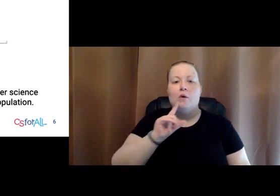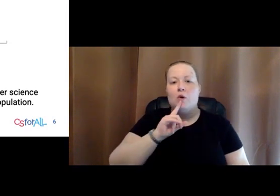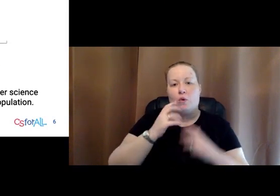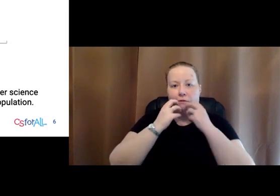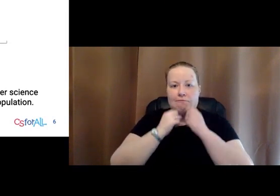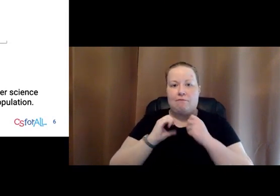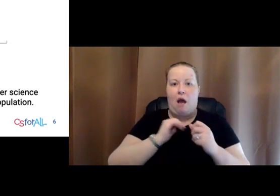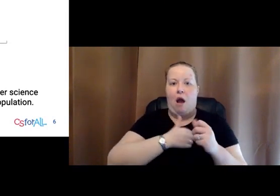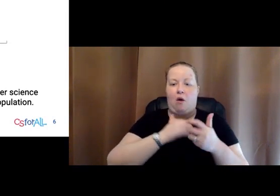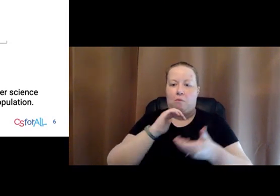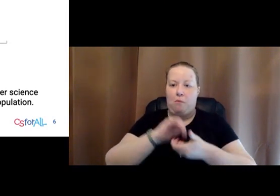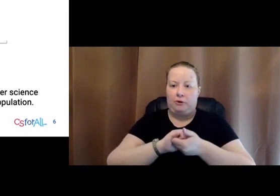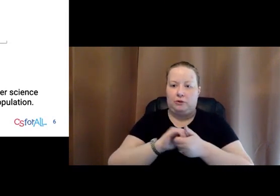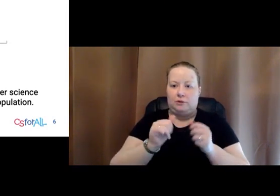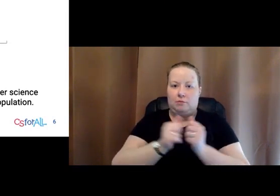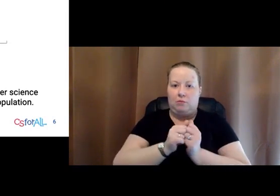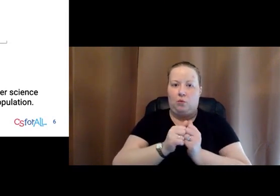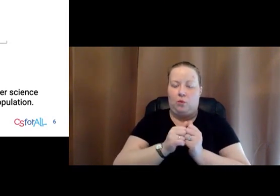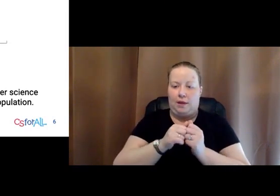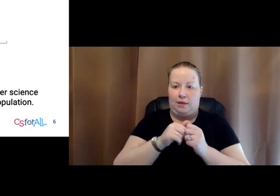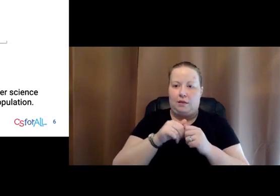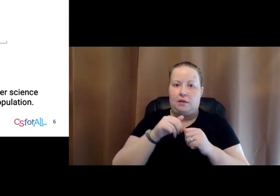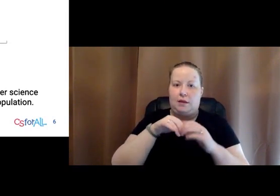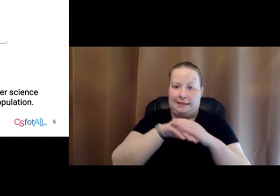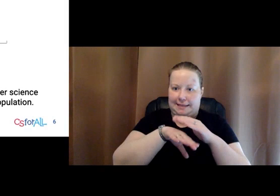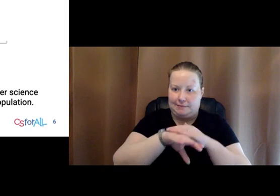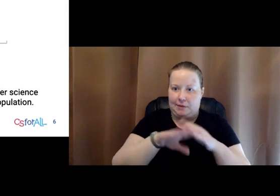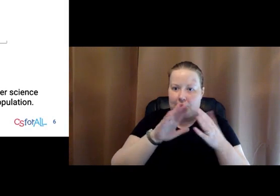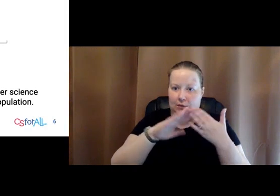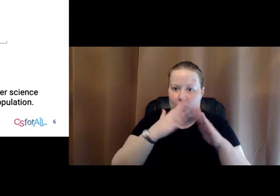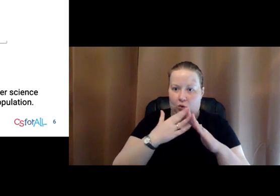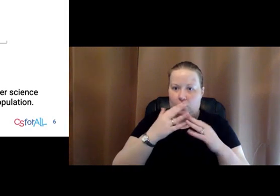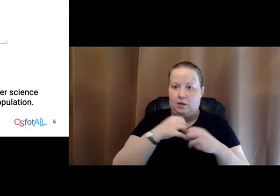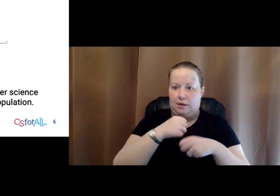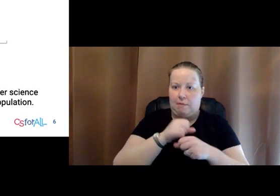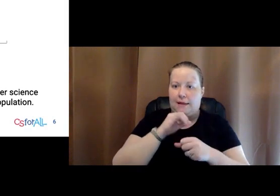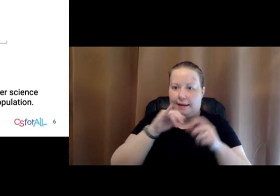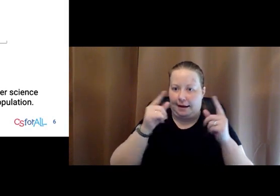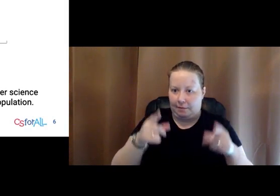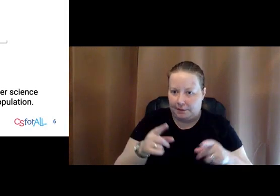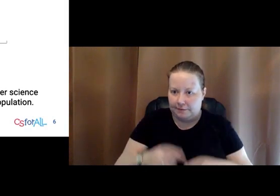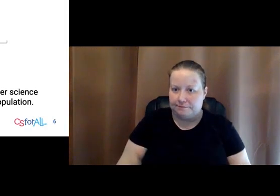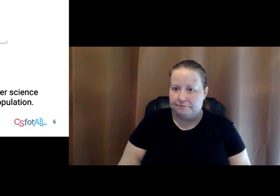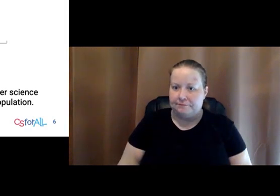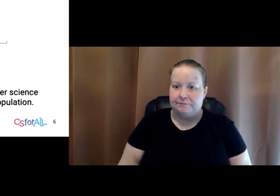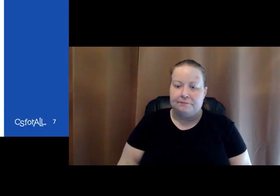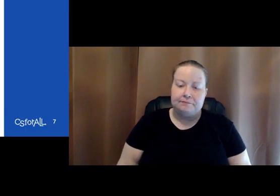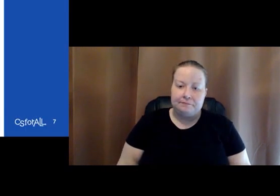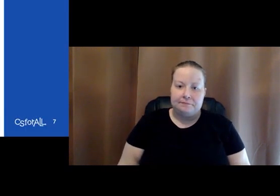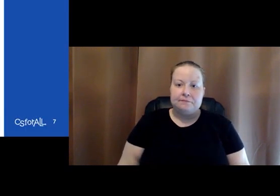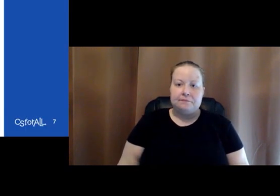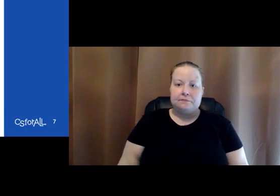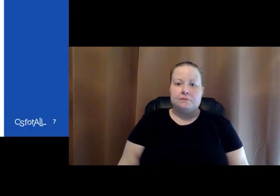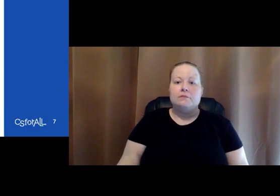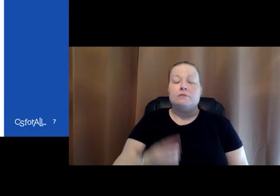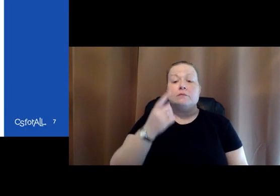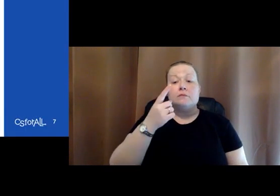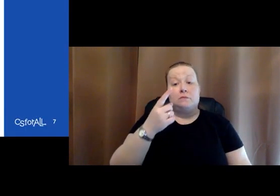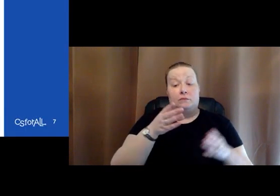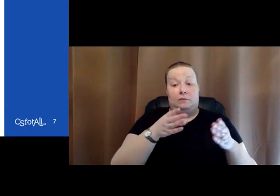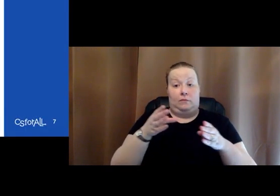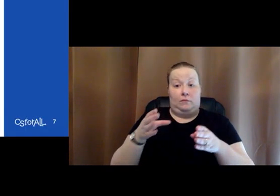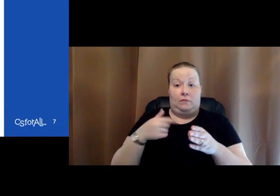with the accessibility community and making this a reality. So one of the ways that we're doing that is